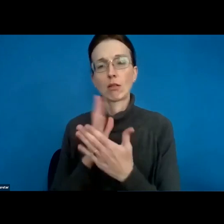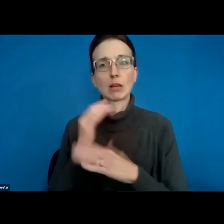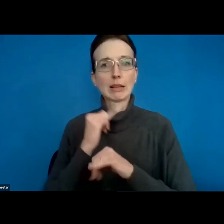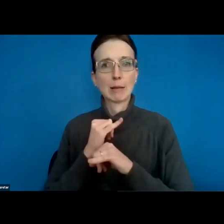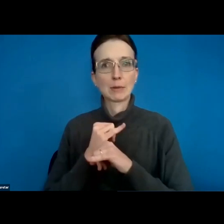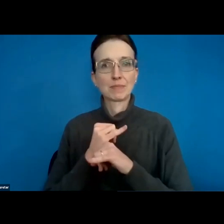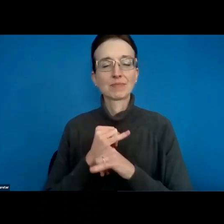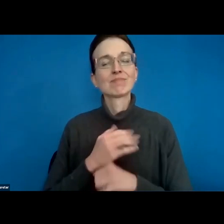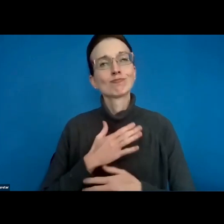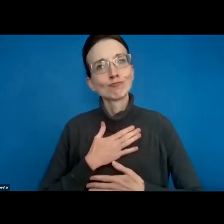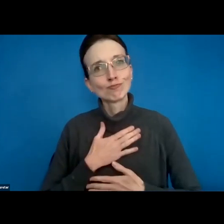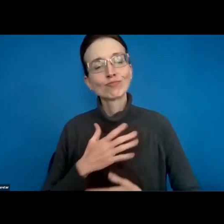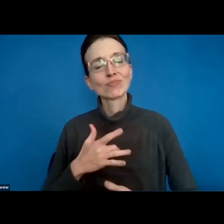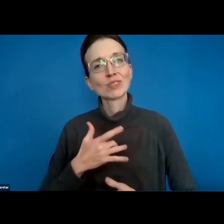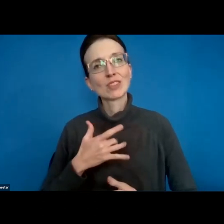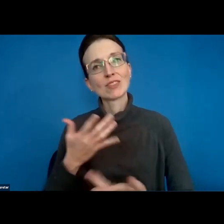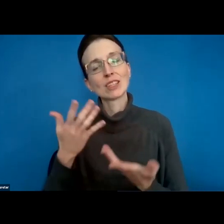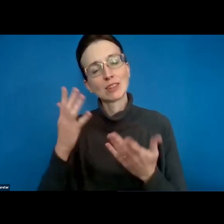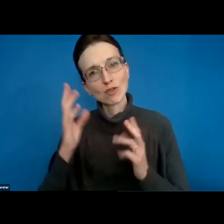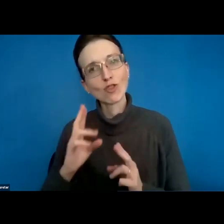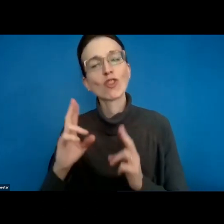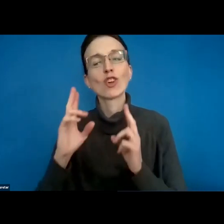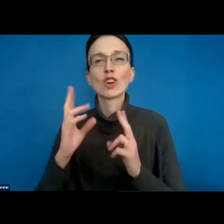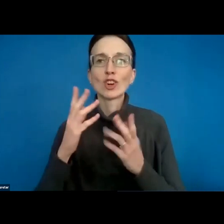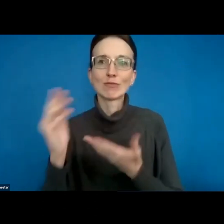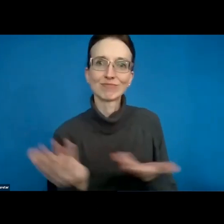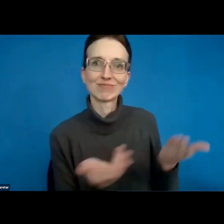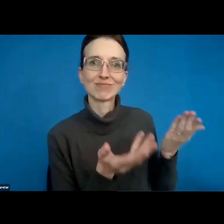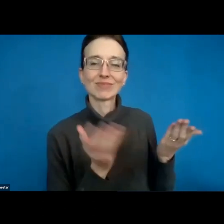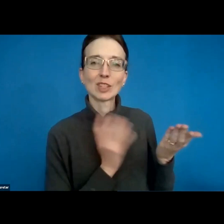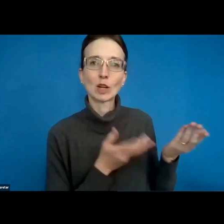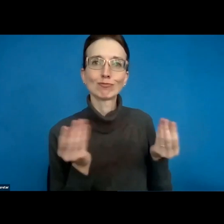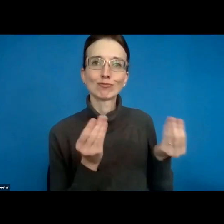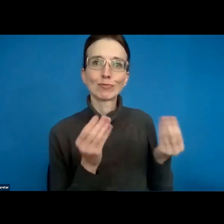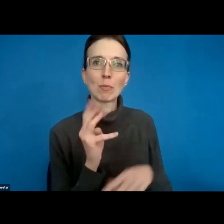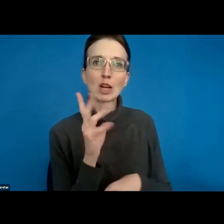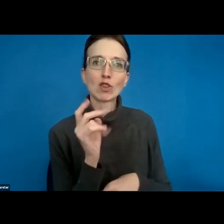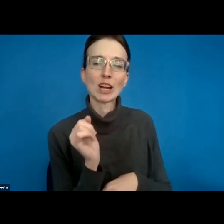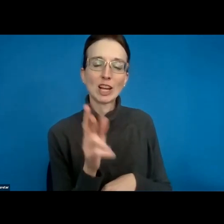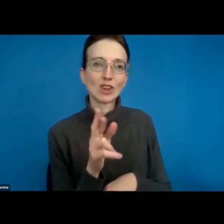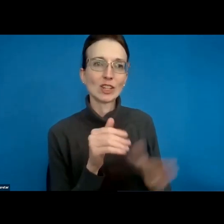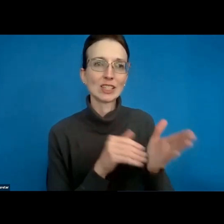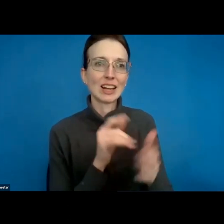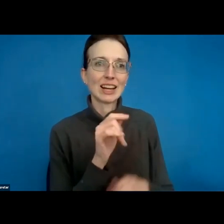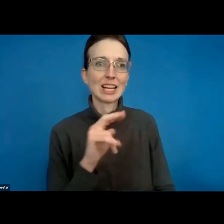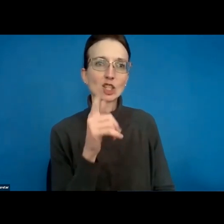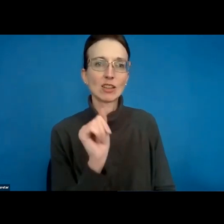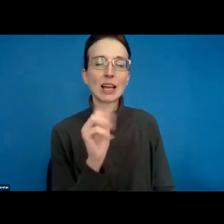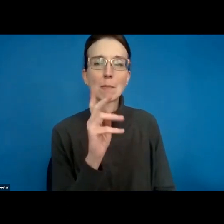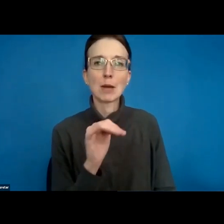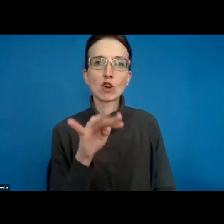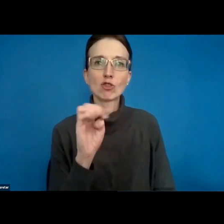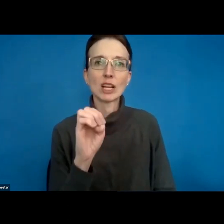It is my honor and privilege to introduce our moderator for this event, Dr. Angela Marie